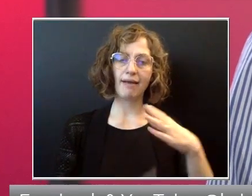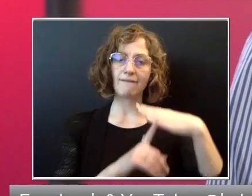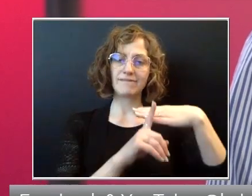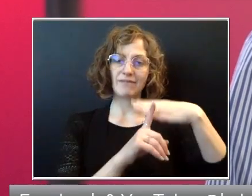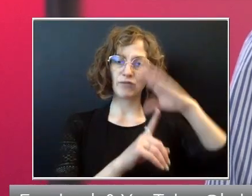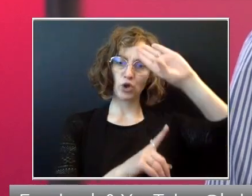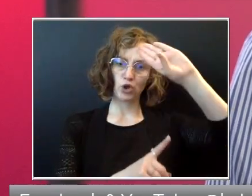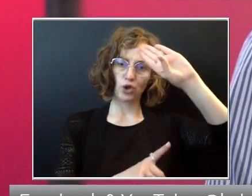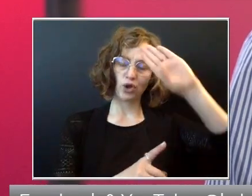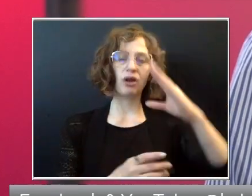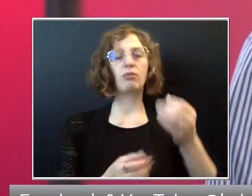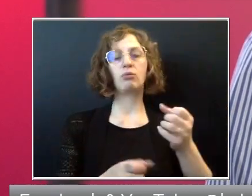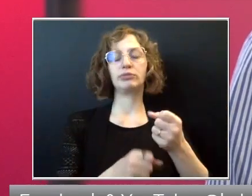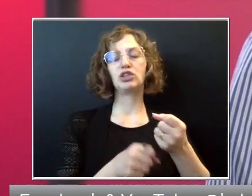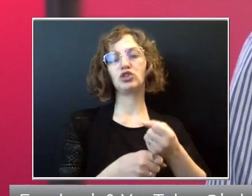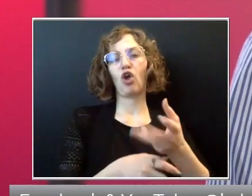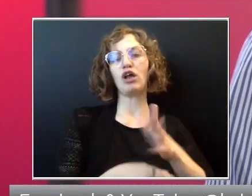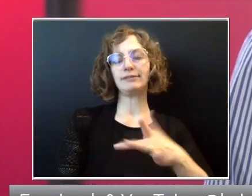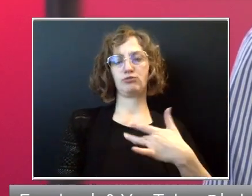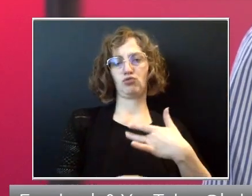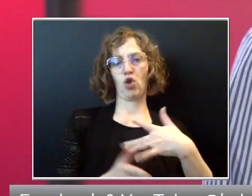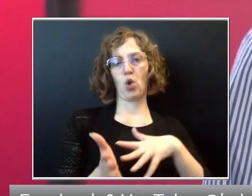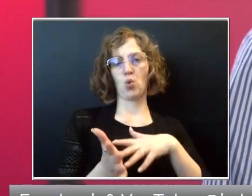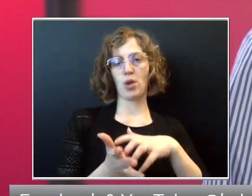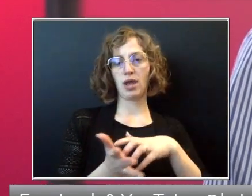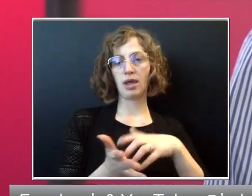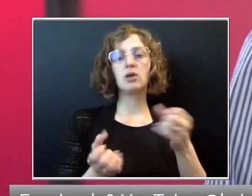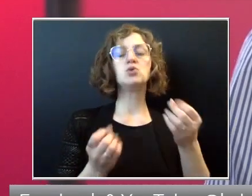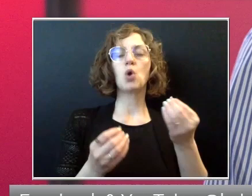heart, and that's why he had sudden cardiac arrest.